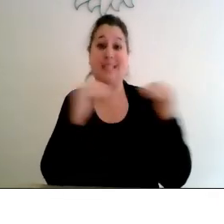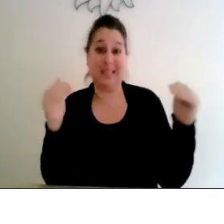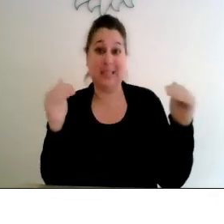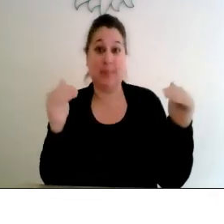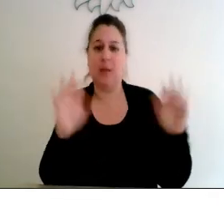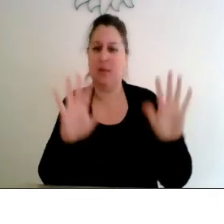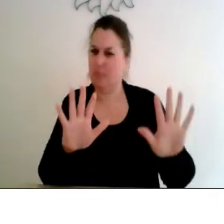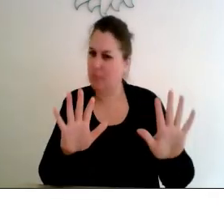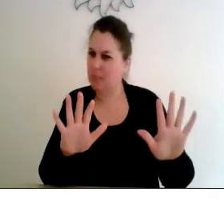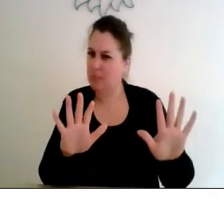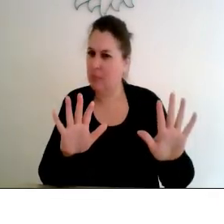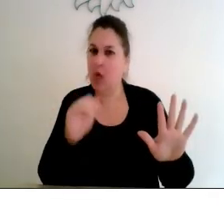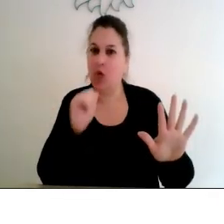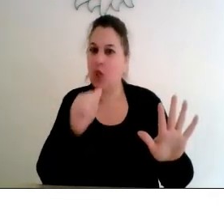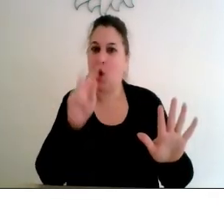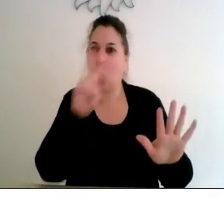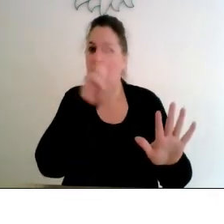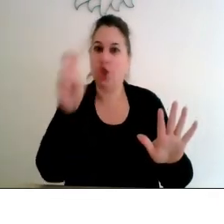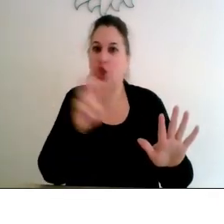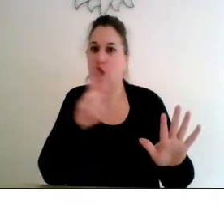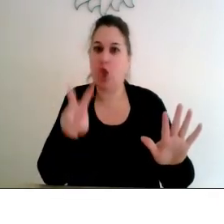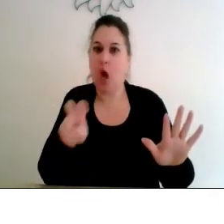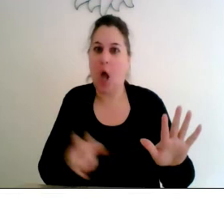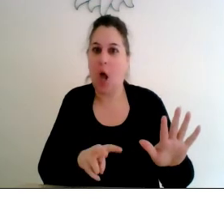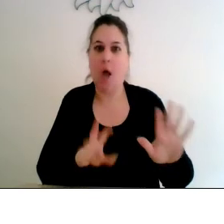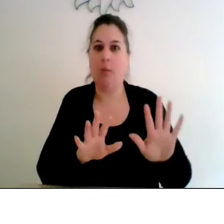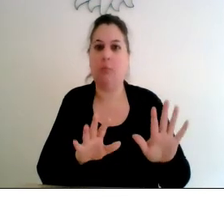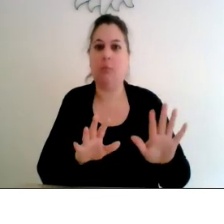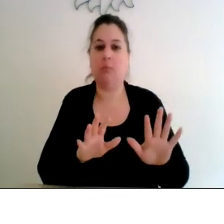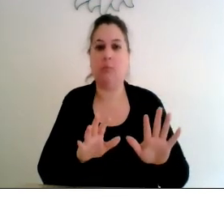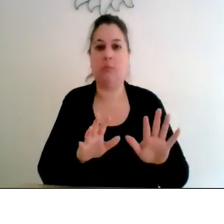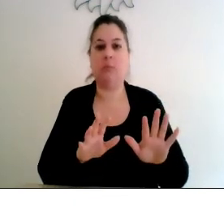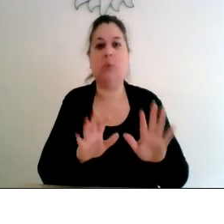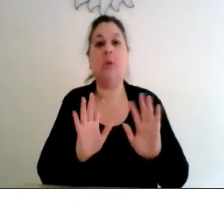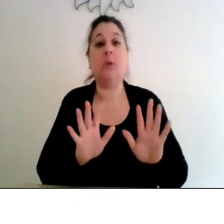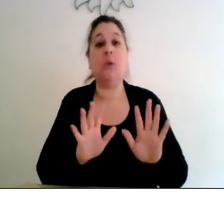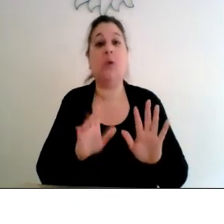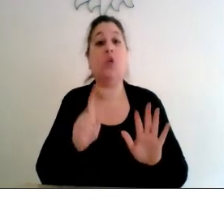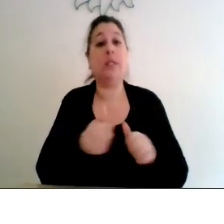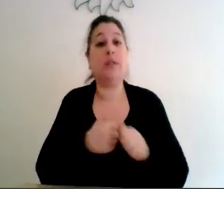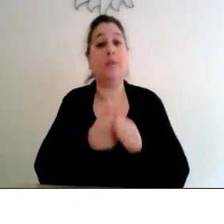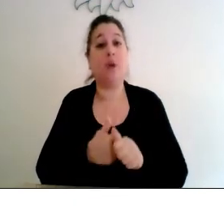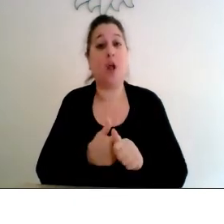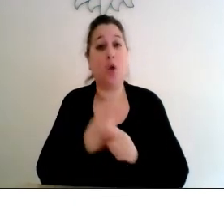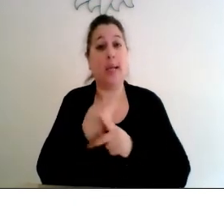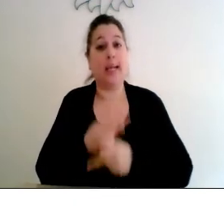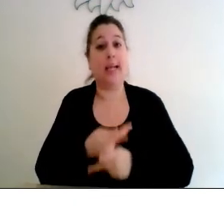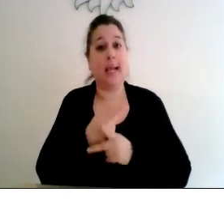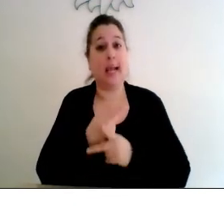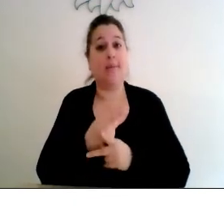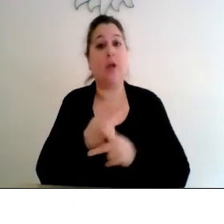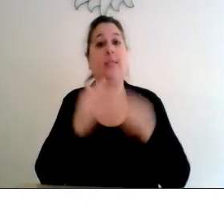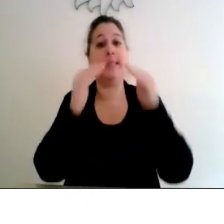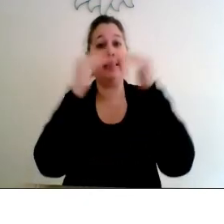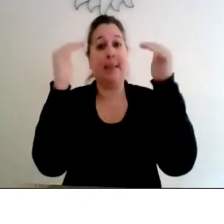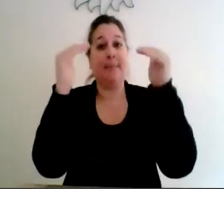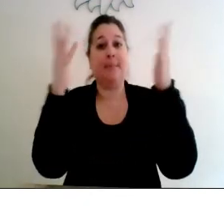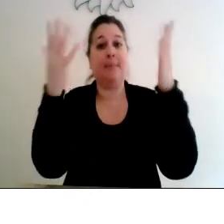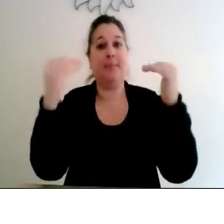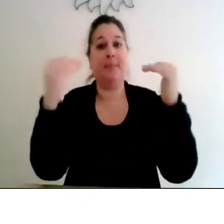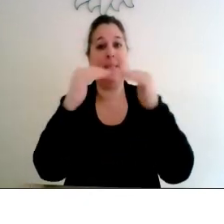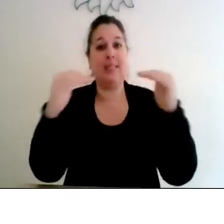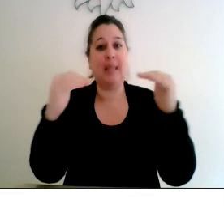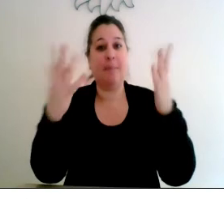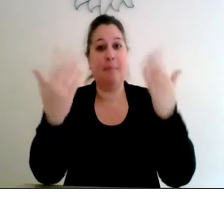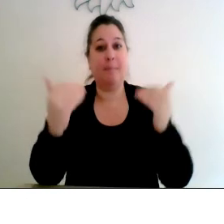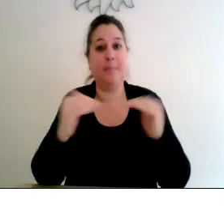more, you're going to get points knocked off because you're more likely to make a mistake. So one step at a time.